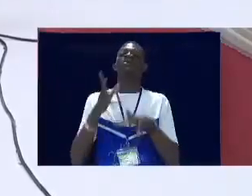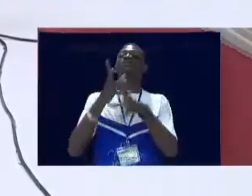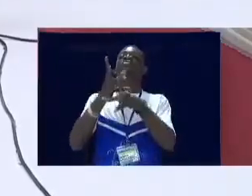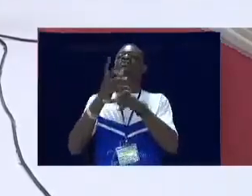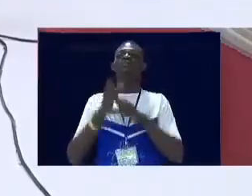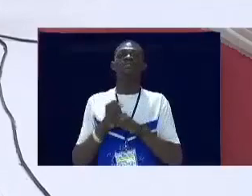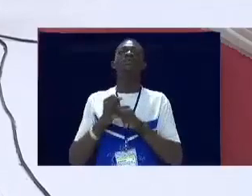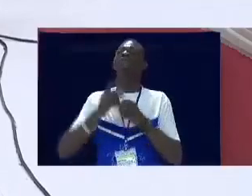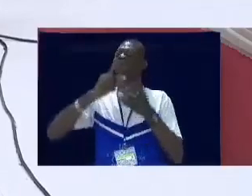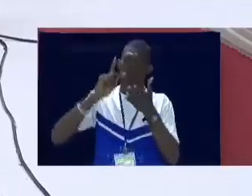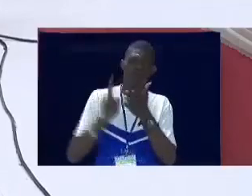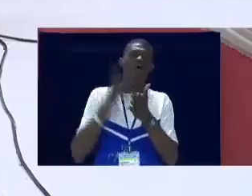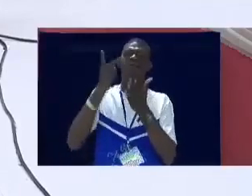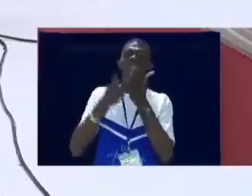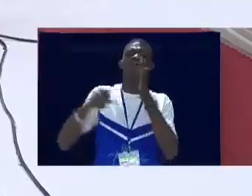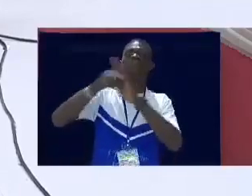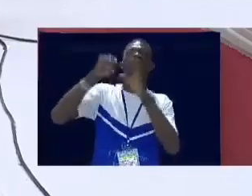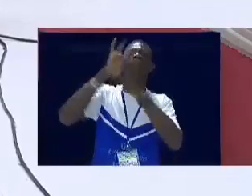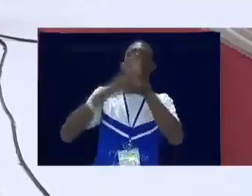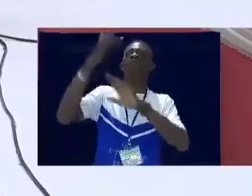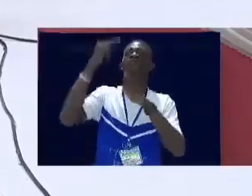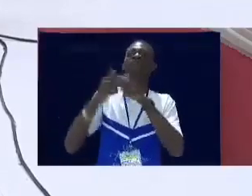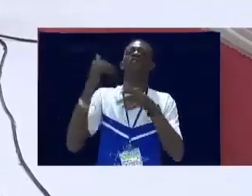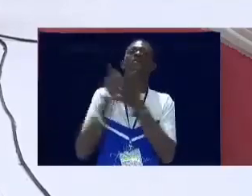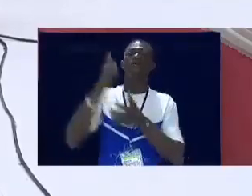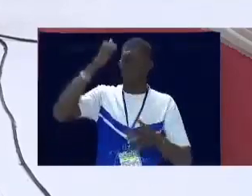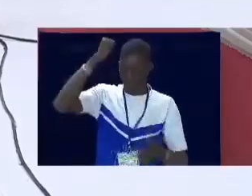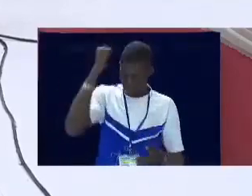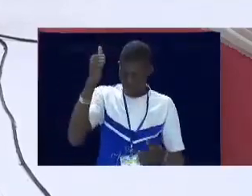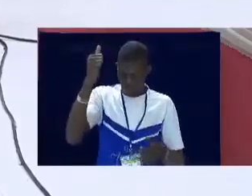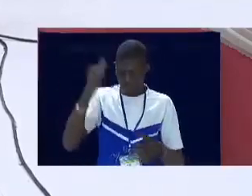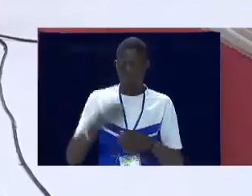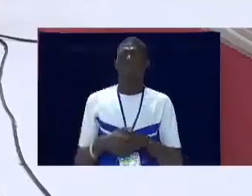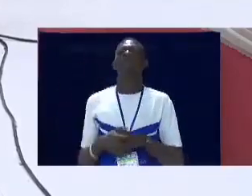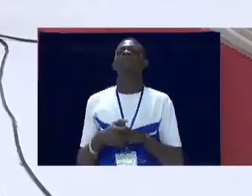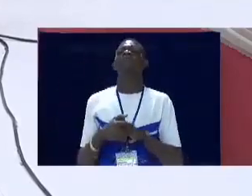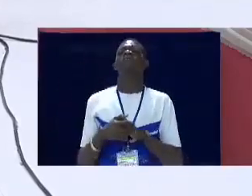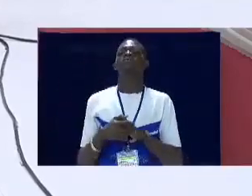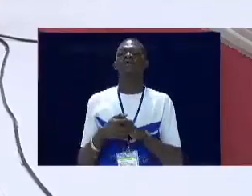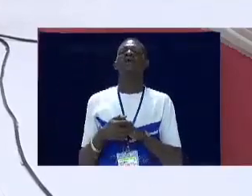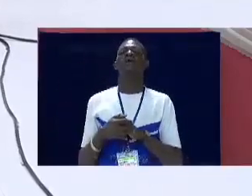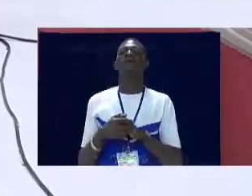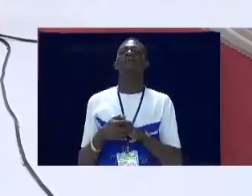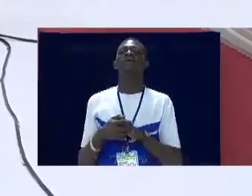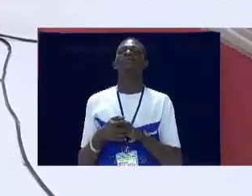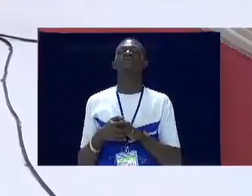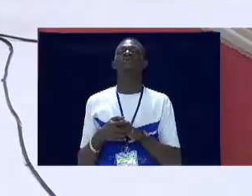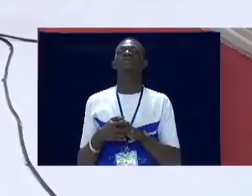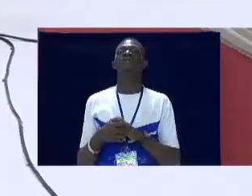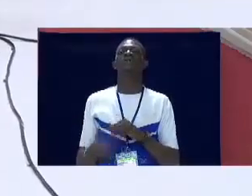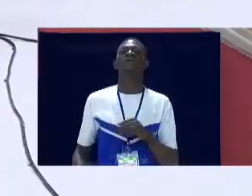Receive the double portion. Amen. Egba ilopo meji.